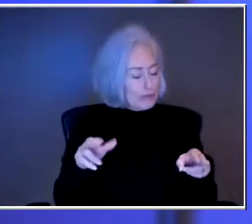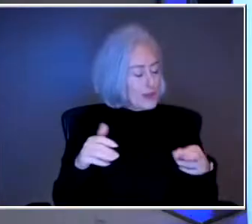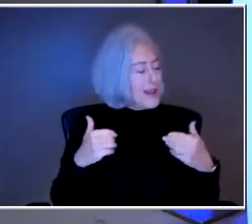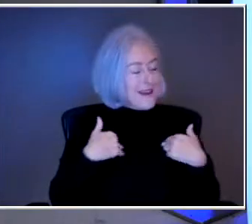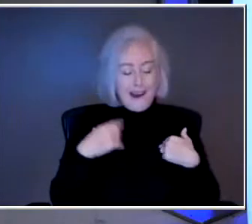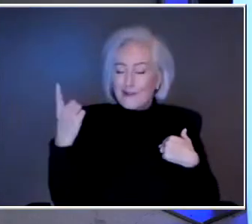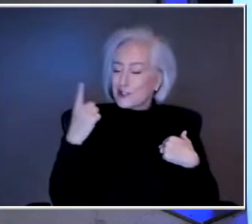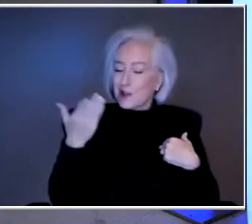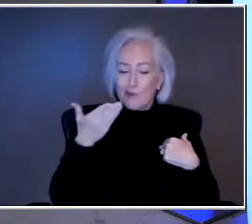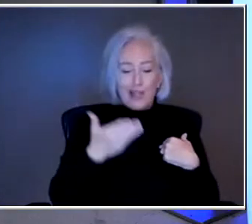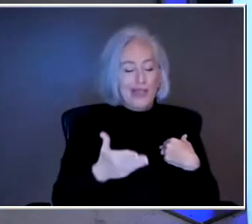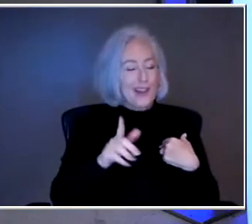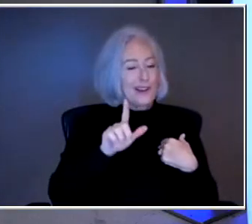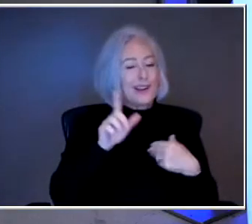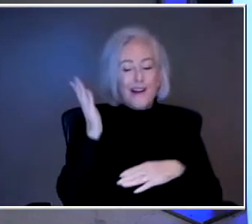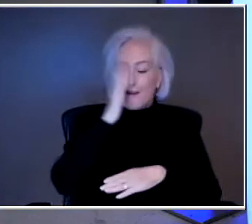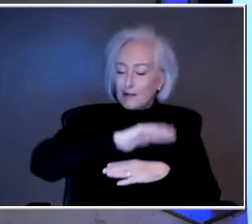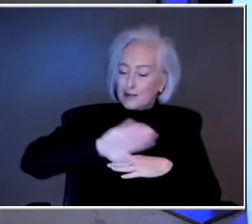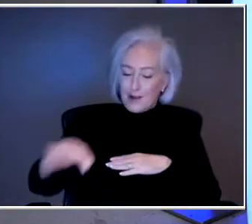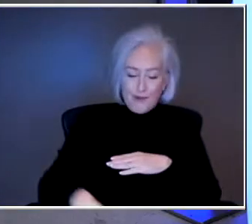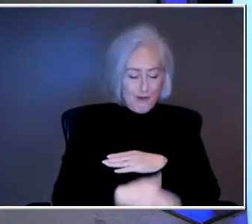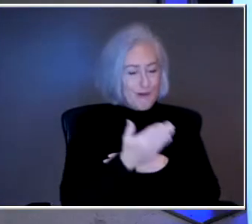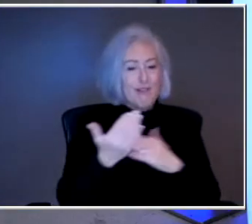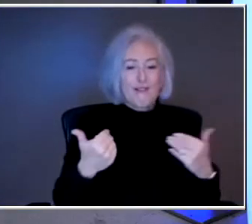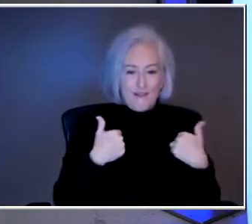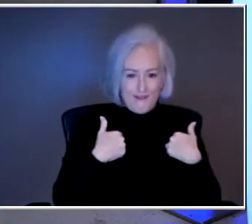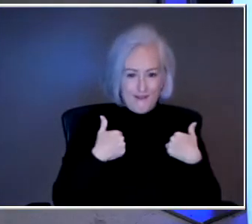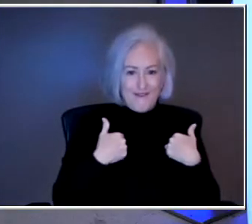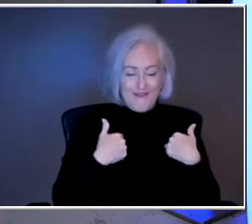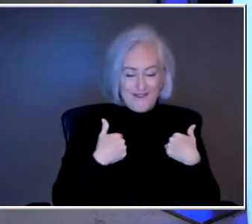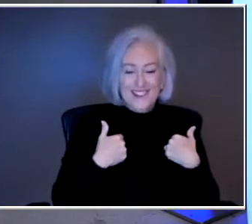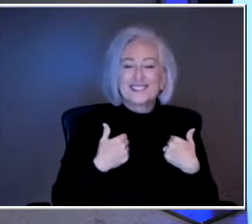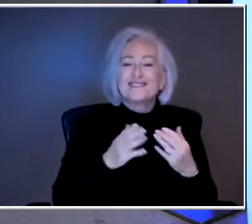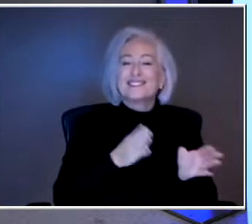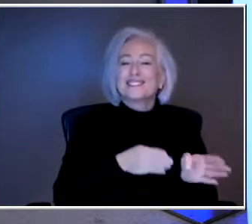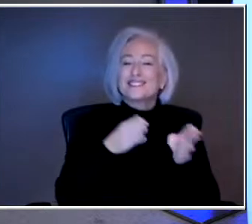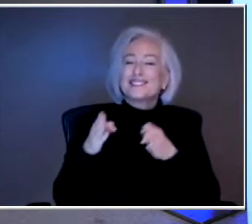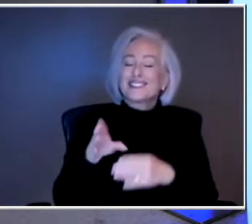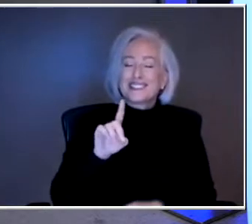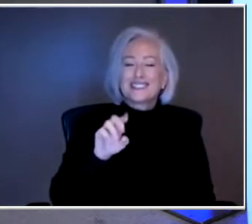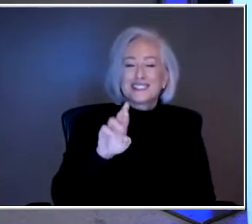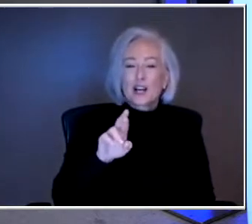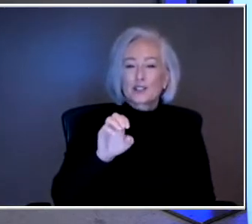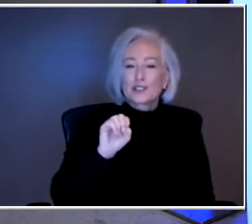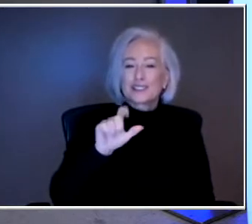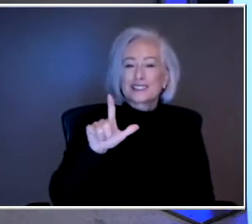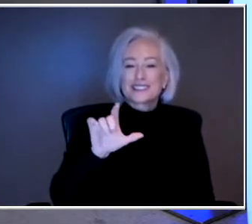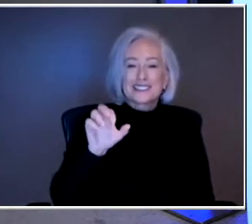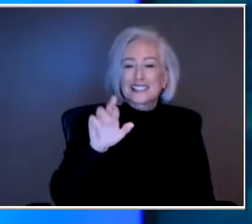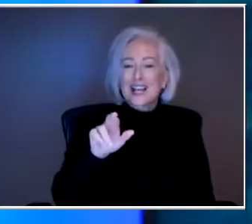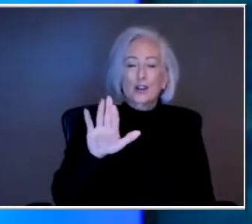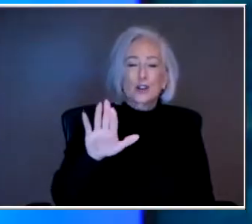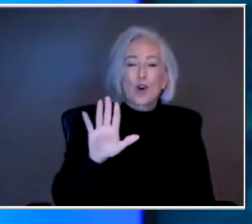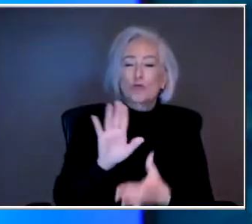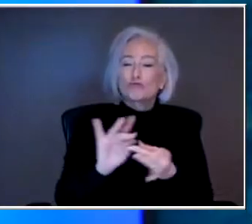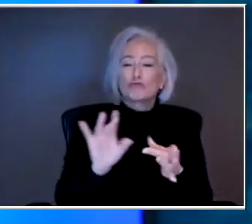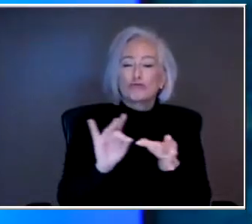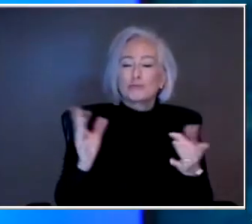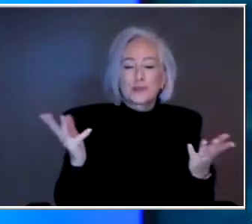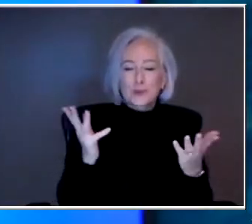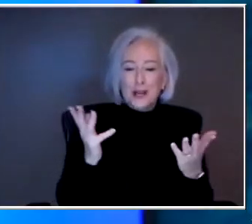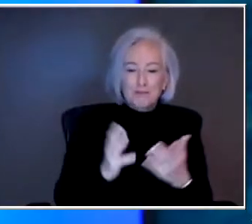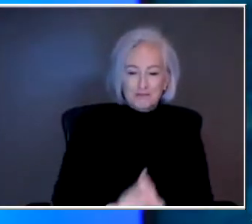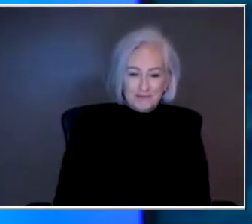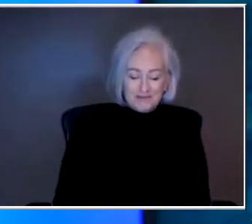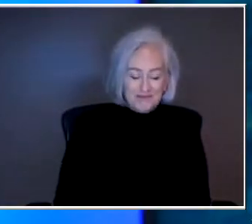you're not that busy, right? Okay. Correct. All welcome. And Dr. Slater, what would be the biggest takeaway? I think it's really important that everybody